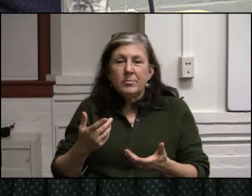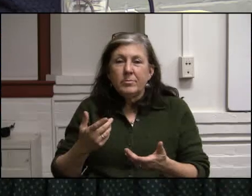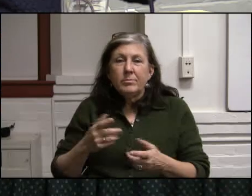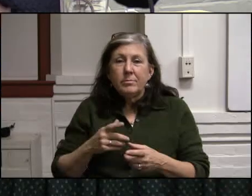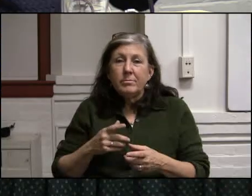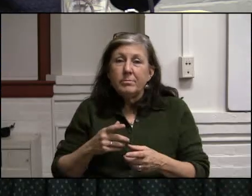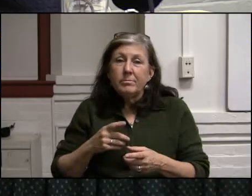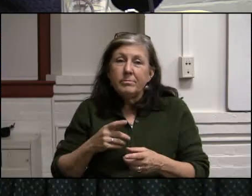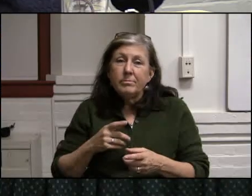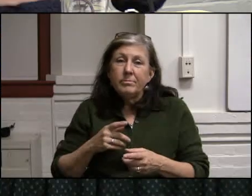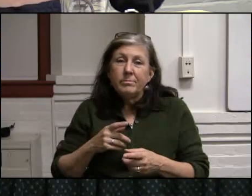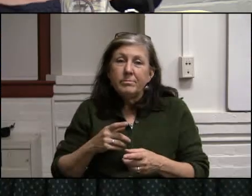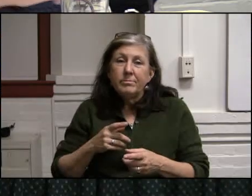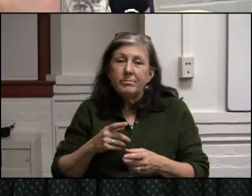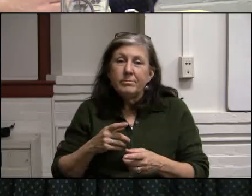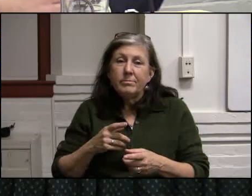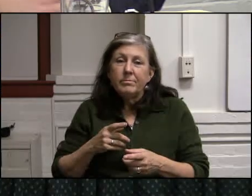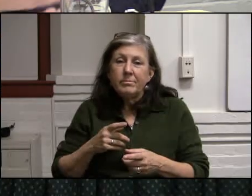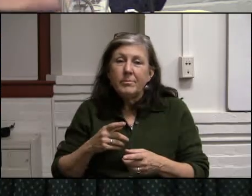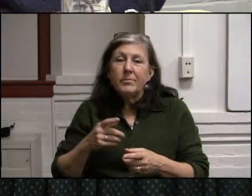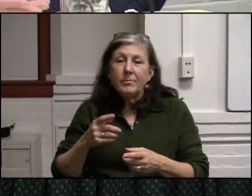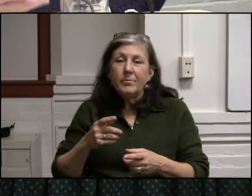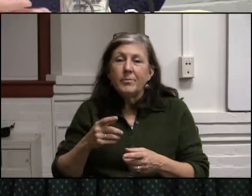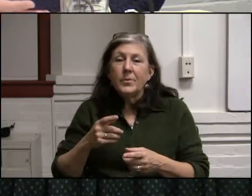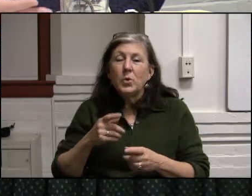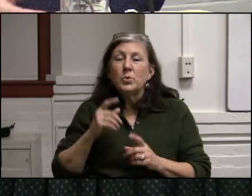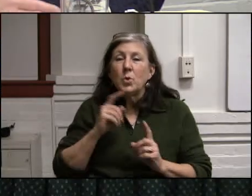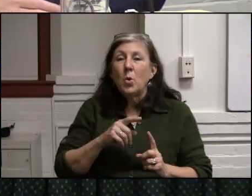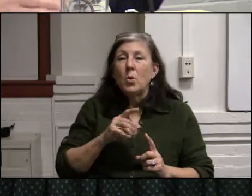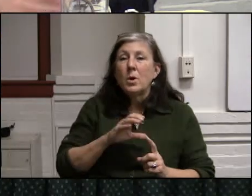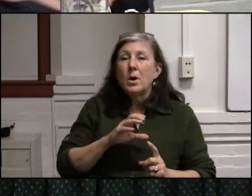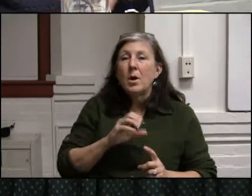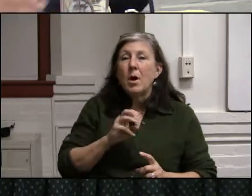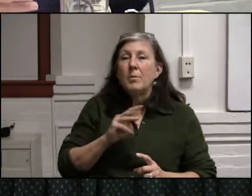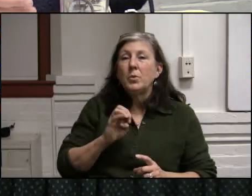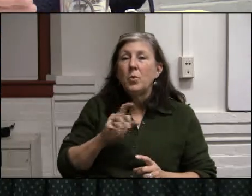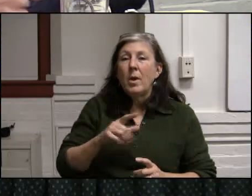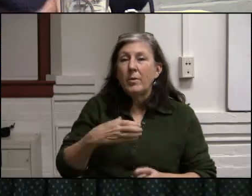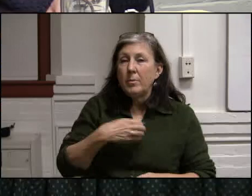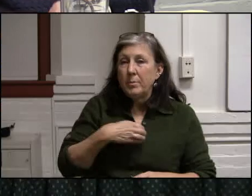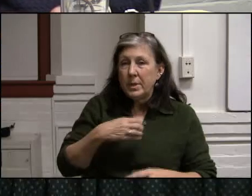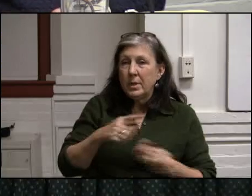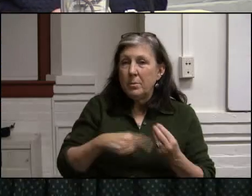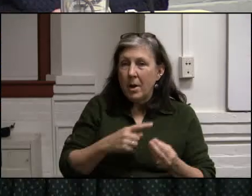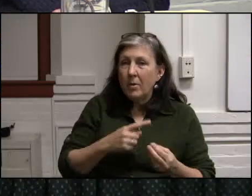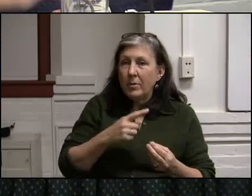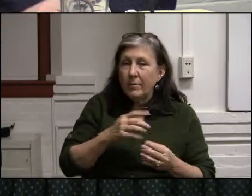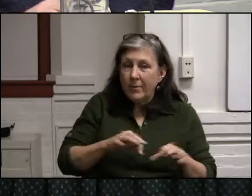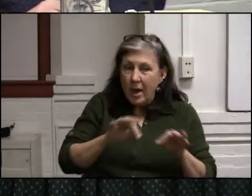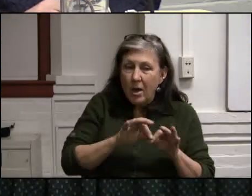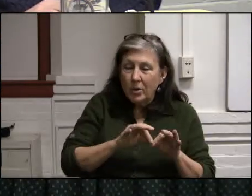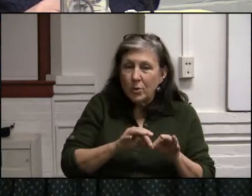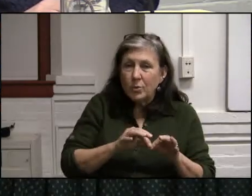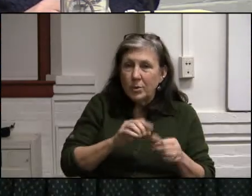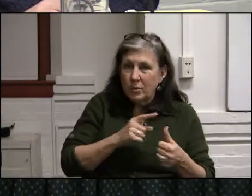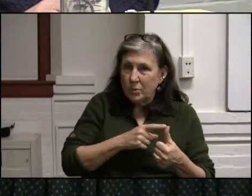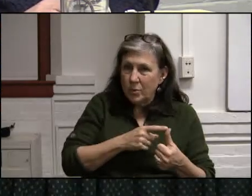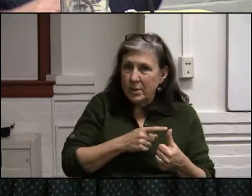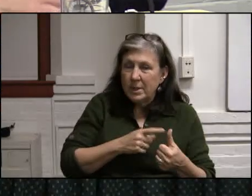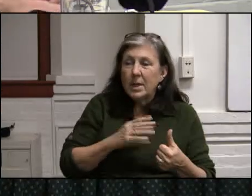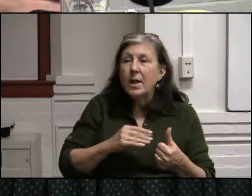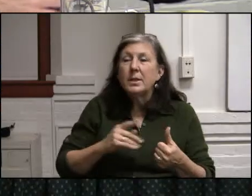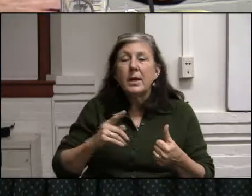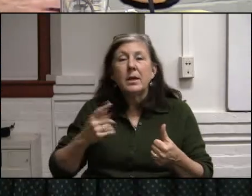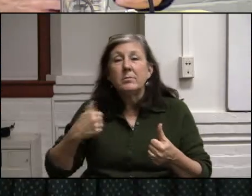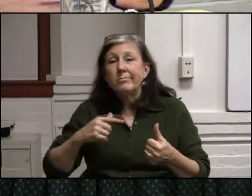is convoluted. There was appeal of the values. That was one part of this, and there was the adjustment of the